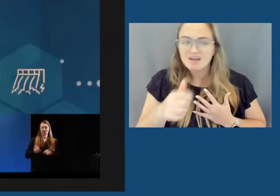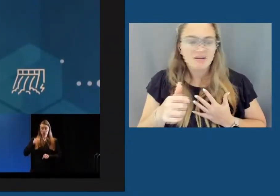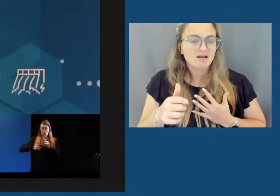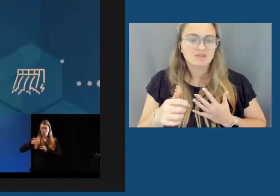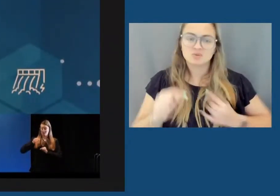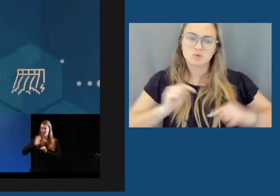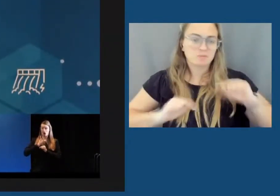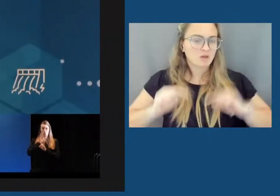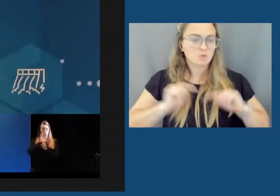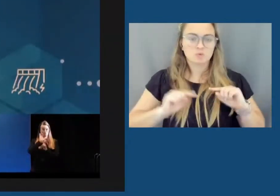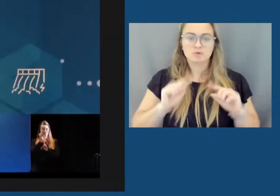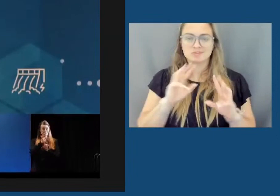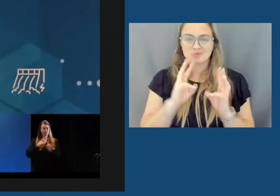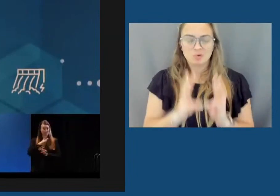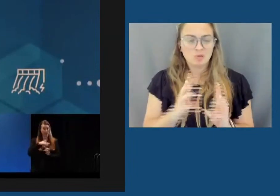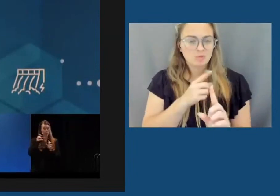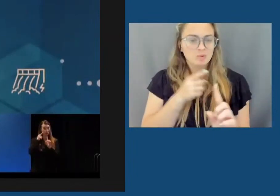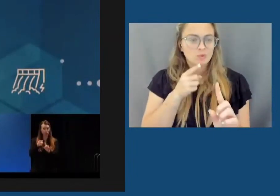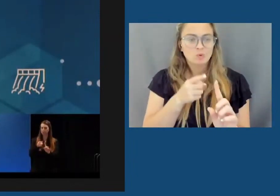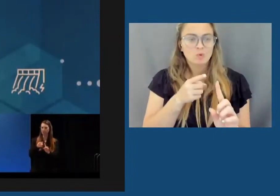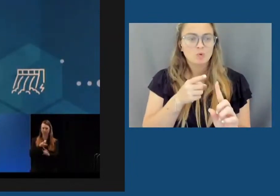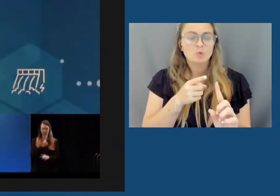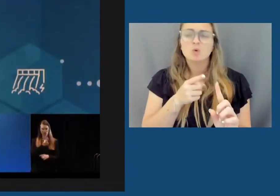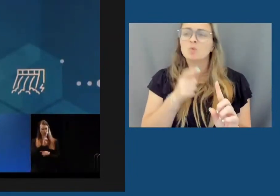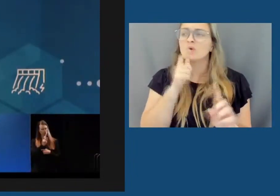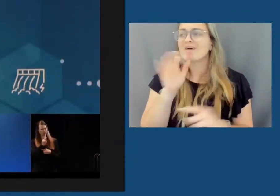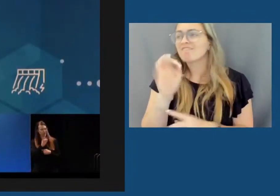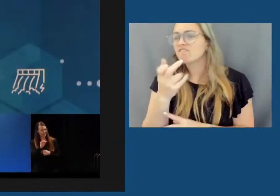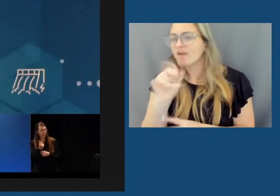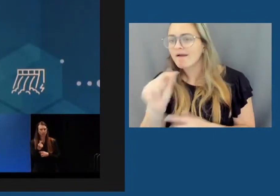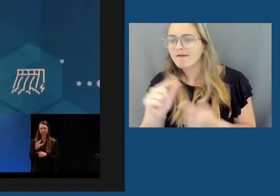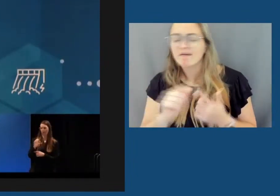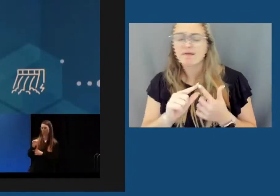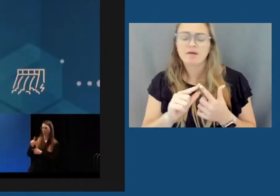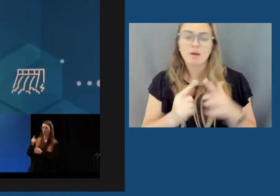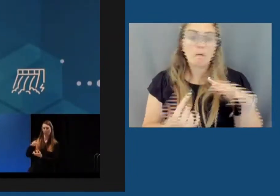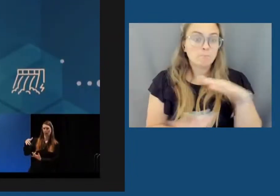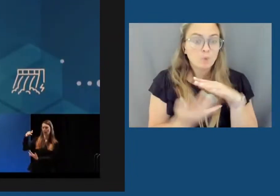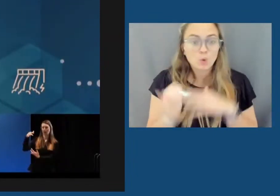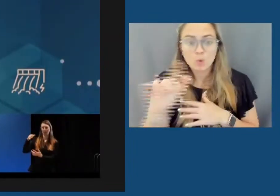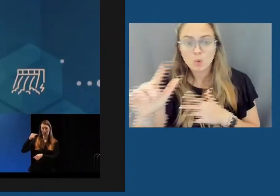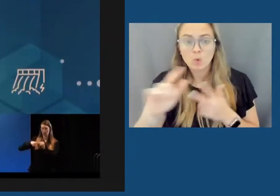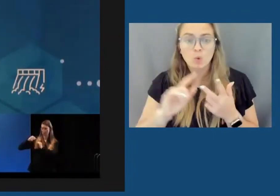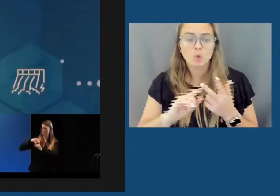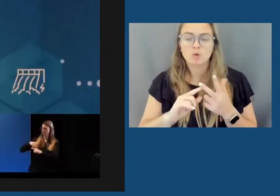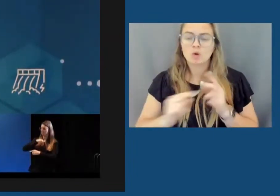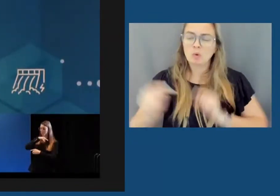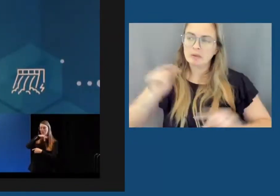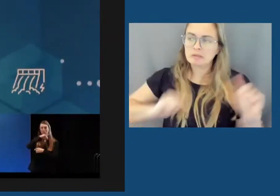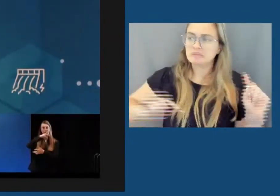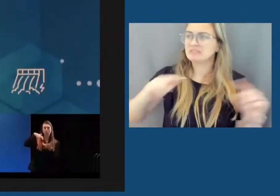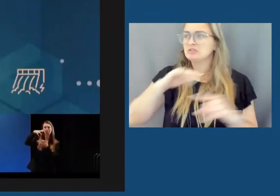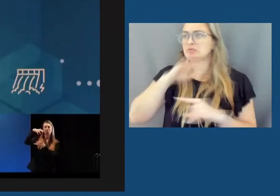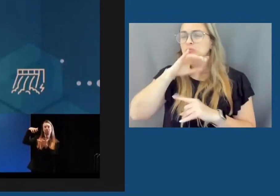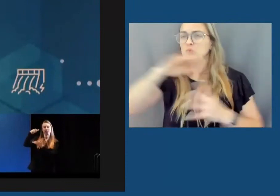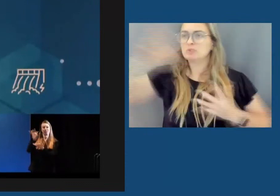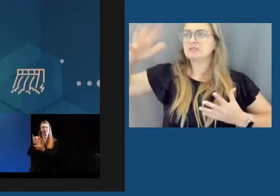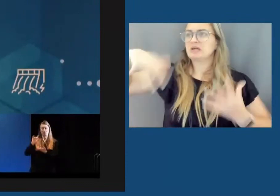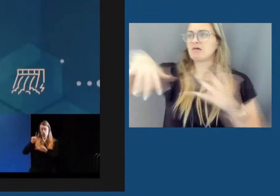goals. We're not fracking. We're not burning coal. We're not going backwards. We're not going back to the polluted skies of my